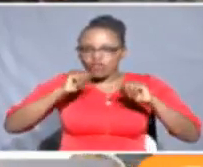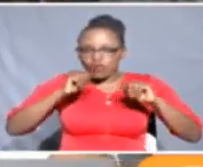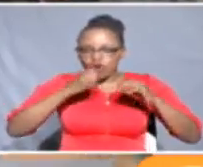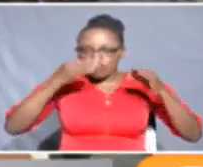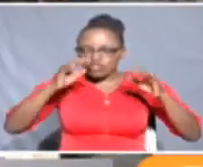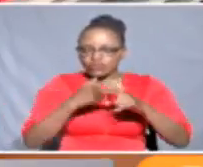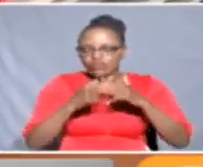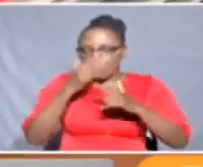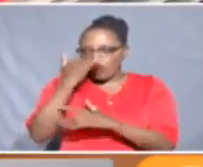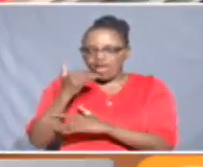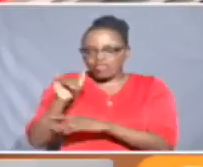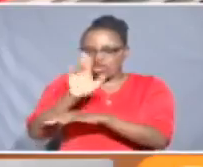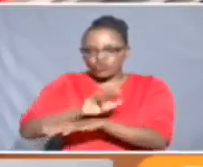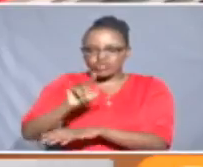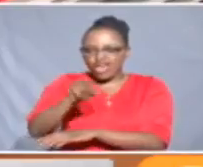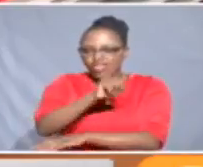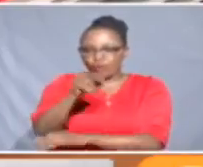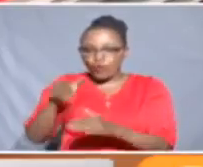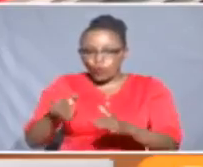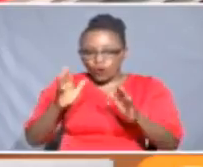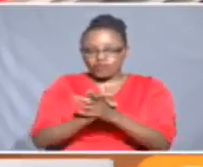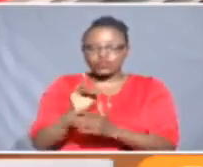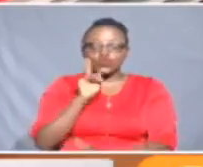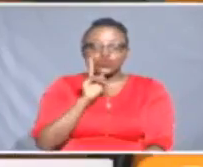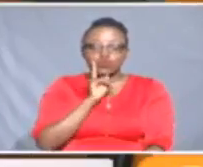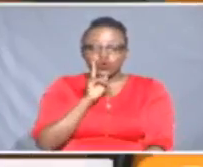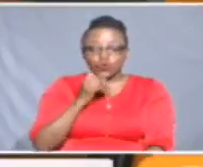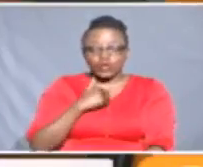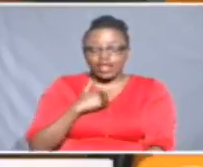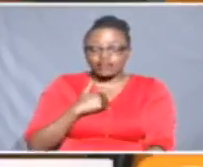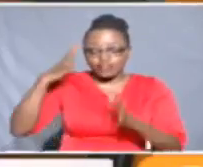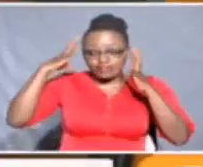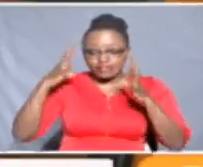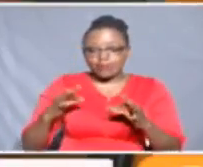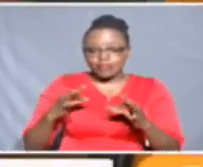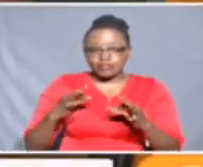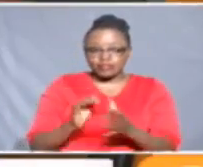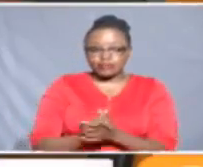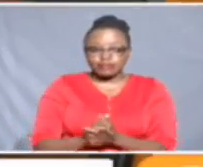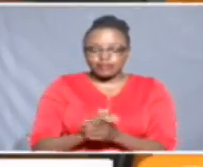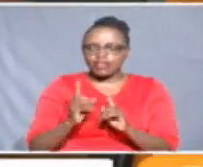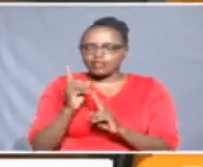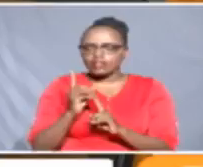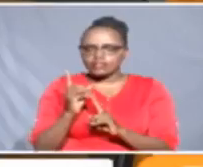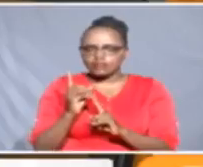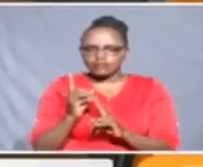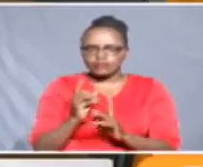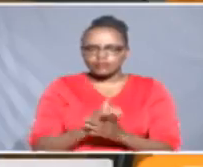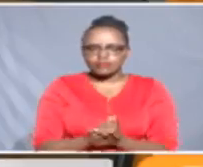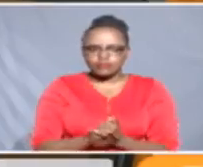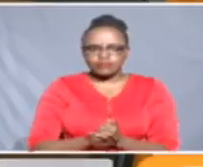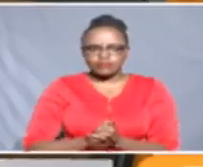flawed process. The playoff date will be determined tomorrow. Team selection policy. Kindly